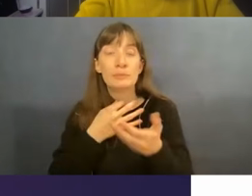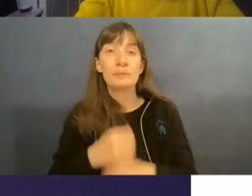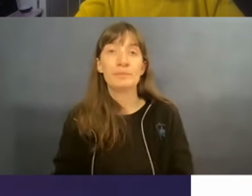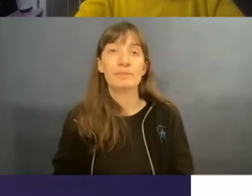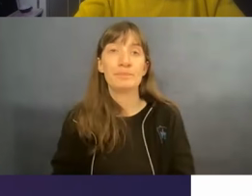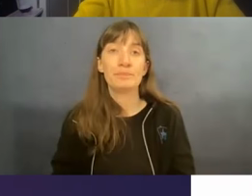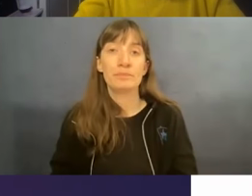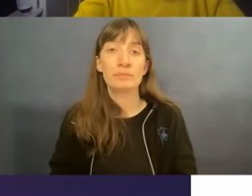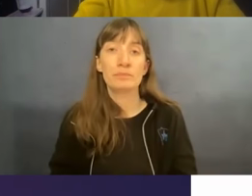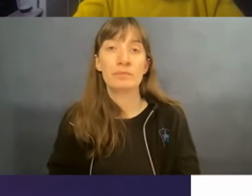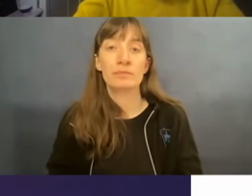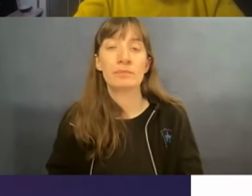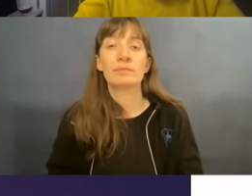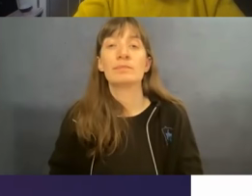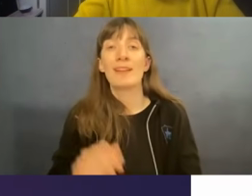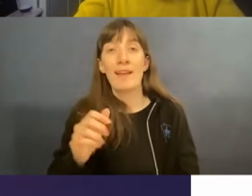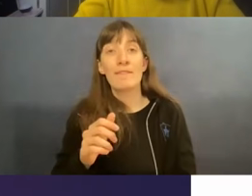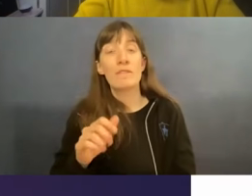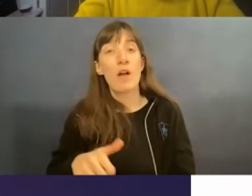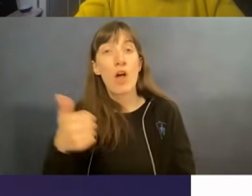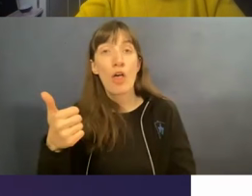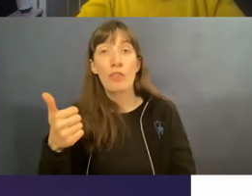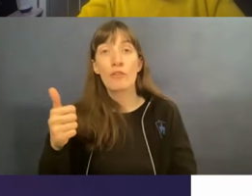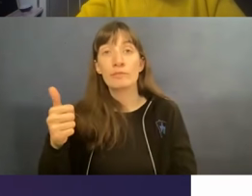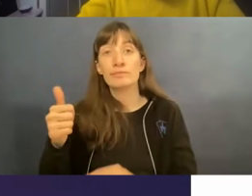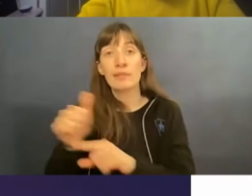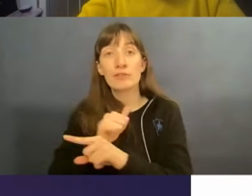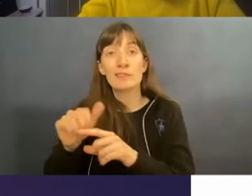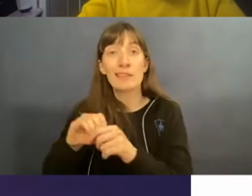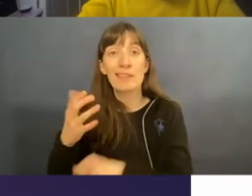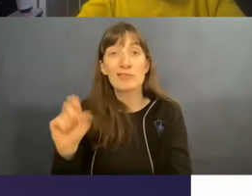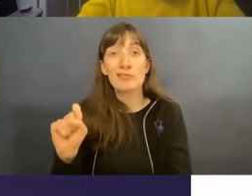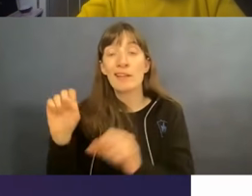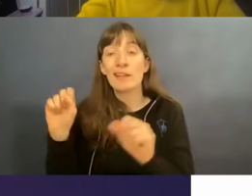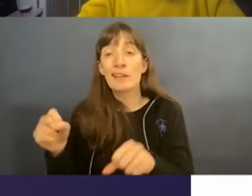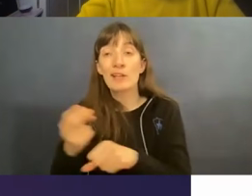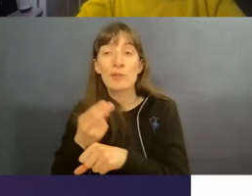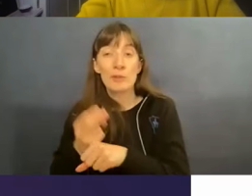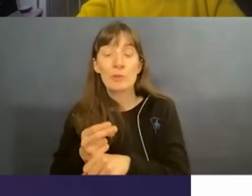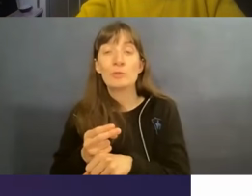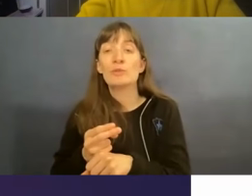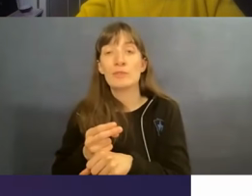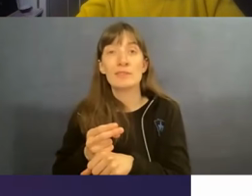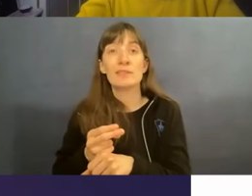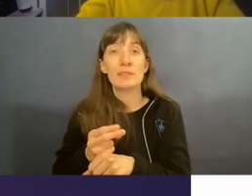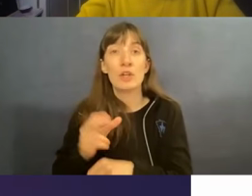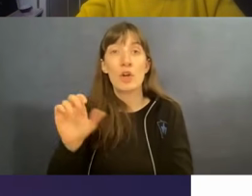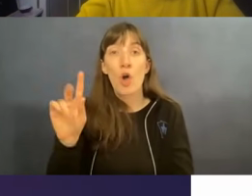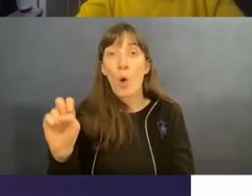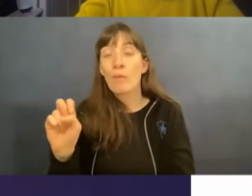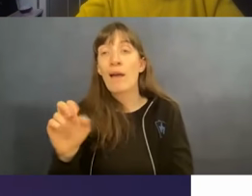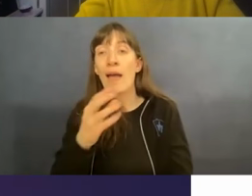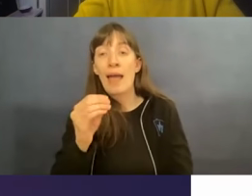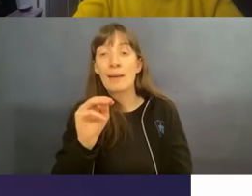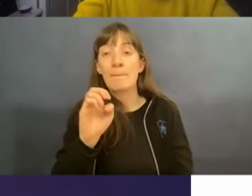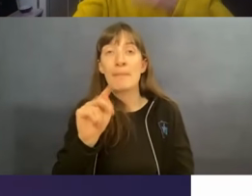And there's another activity in the chat mentioned about using Coca-Cola and Mentos to describe to younger kids about how bad feelings build